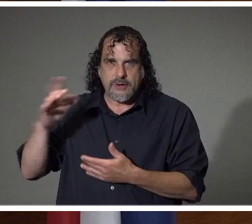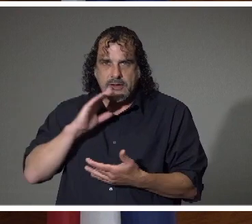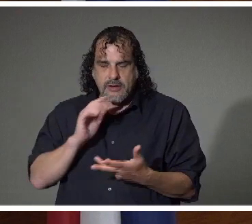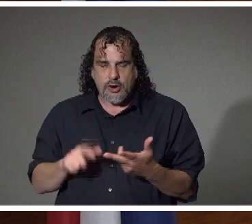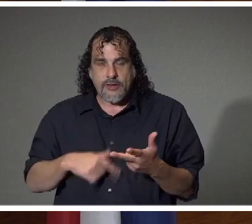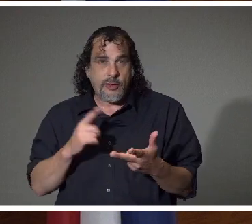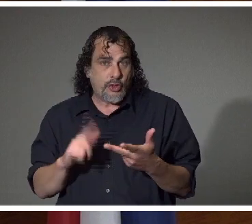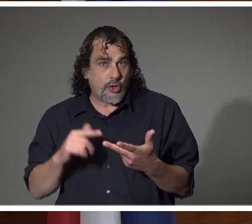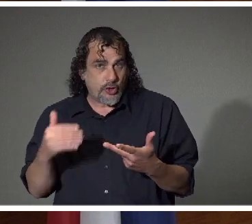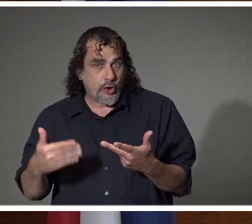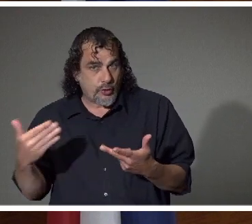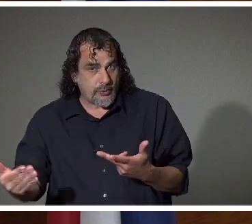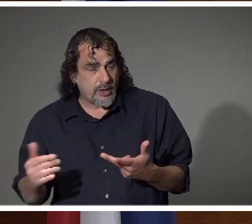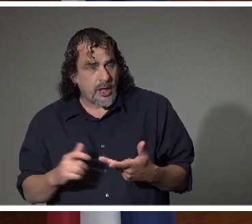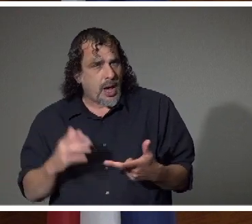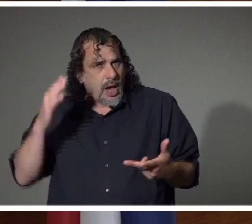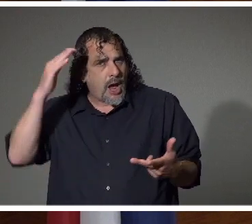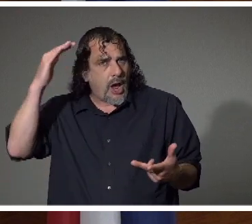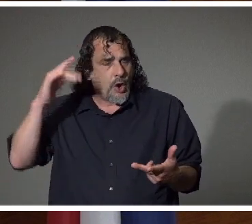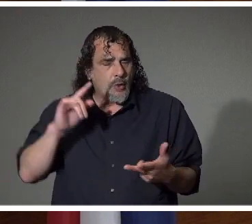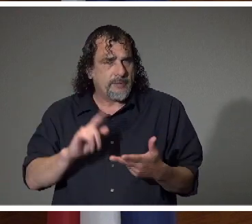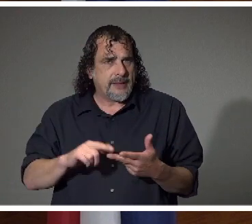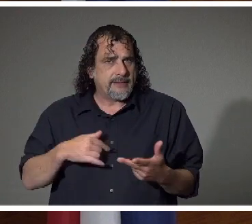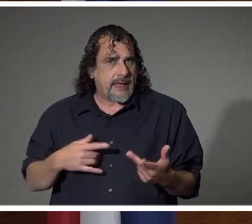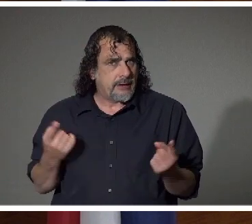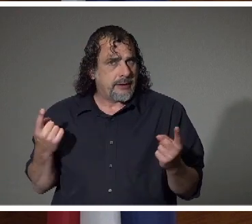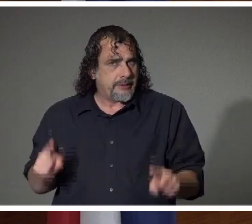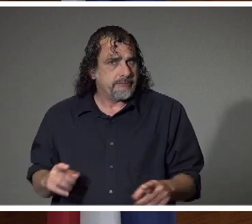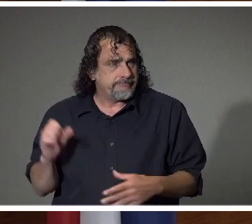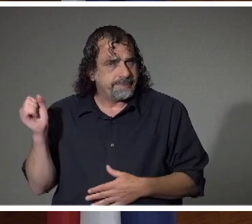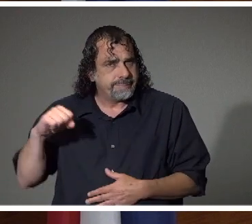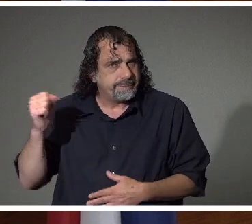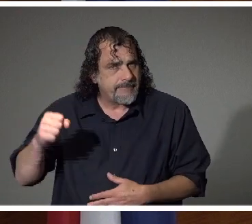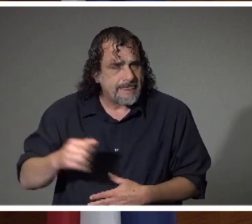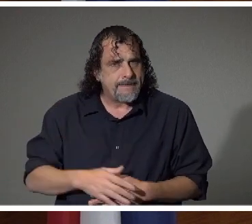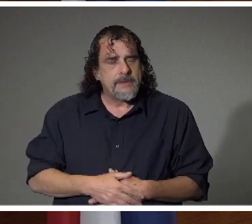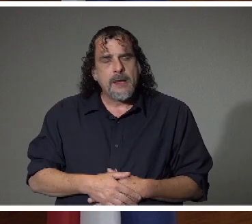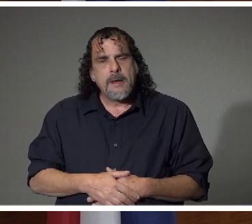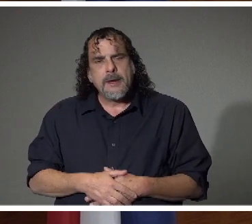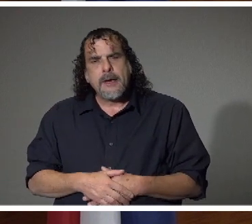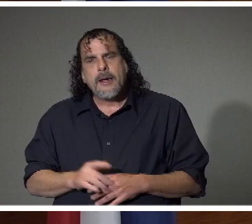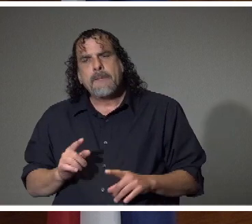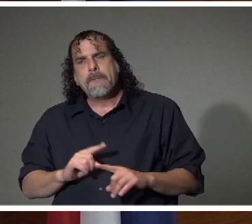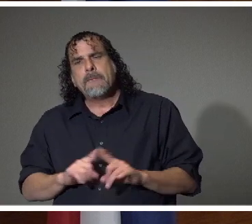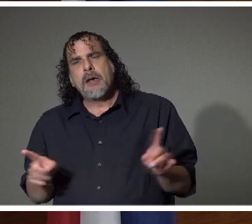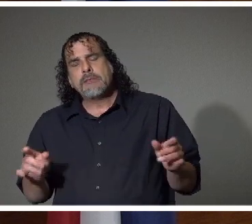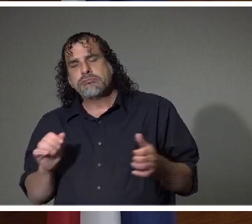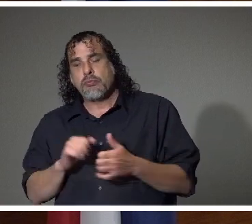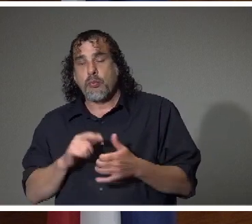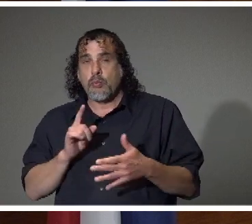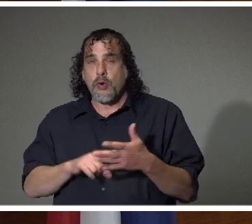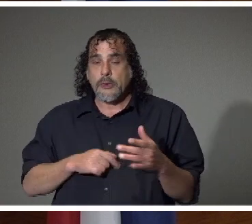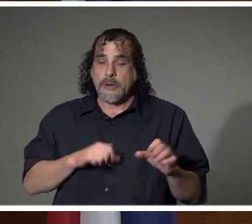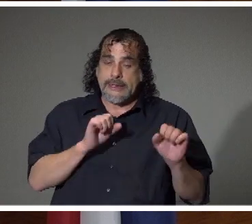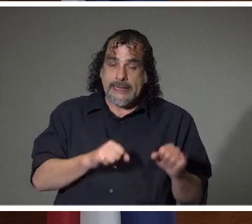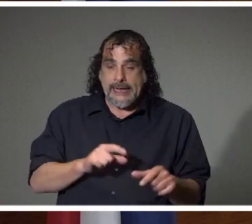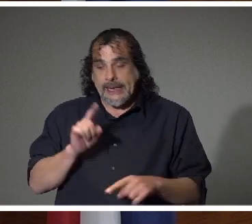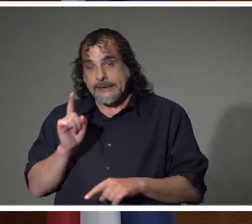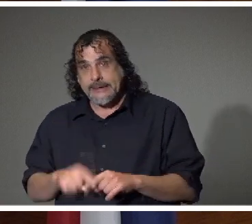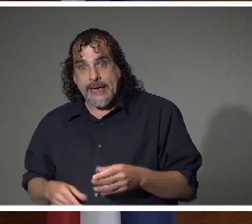that. I certainly hope that is the case. But in terms of what we can and cannot spend the money